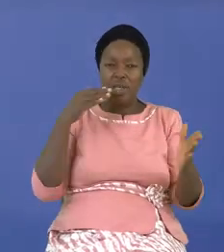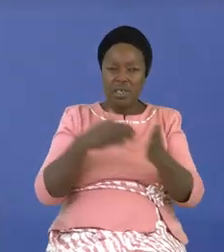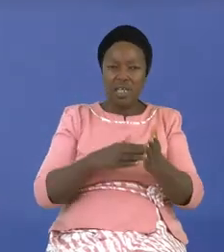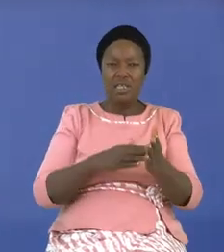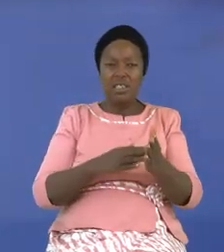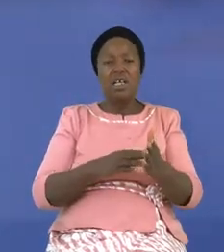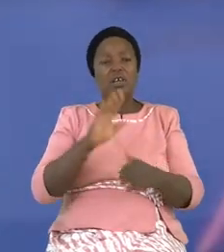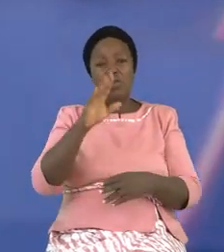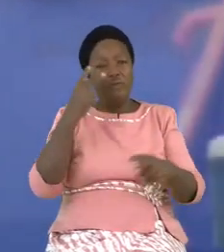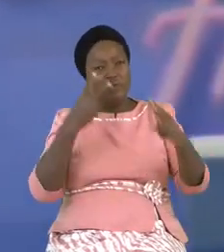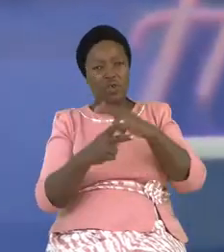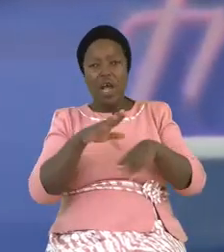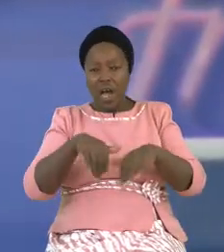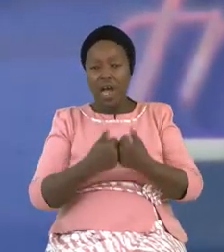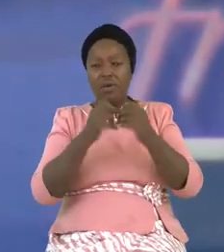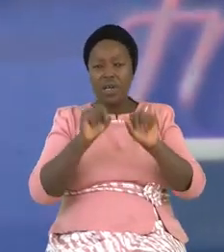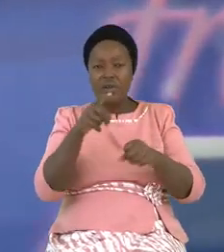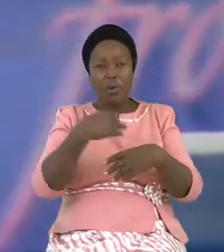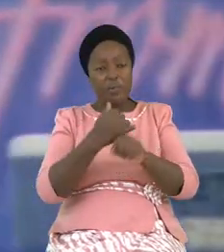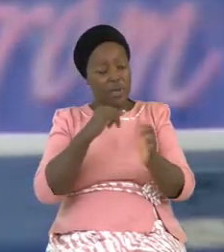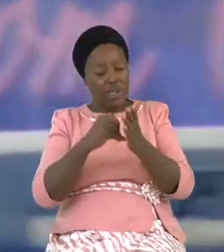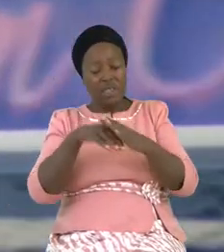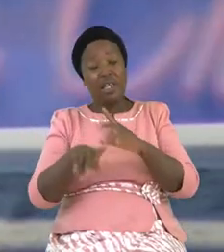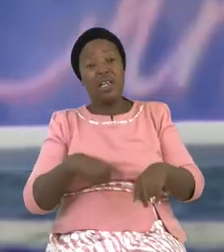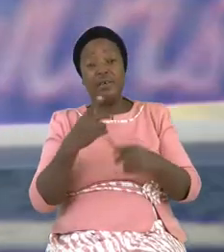vision. How can you make it in life? And